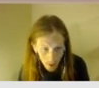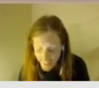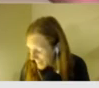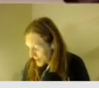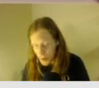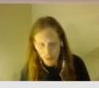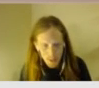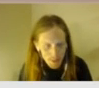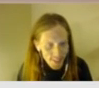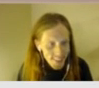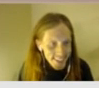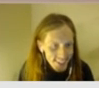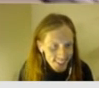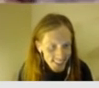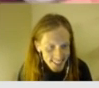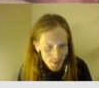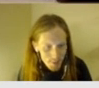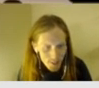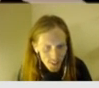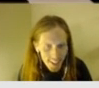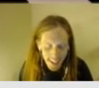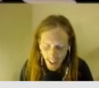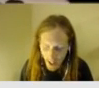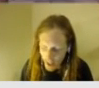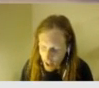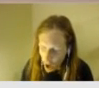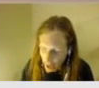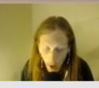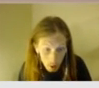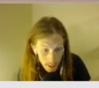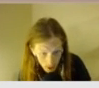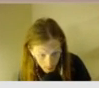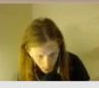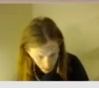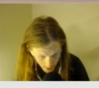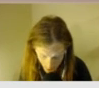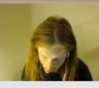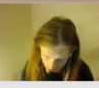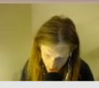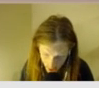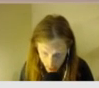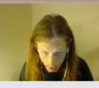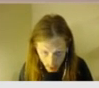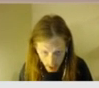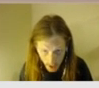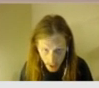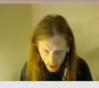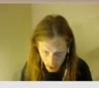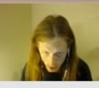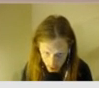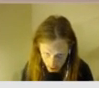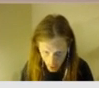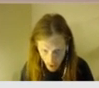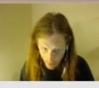else too. Oh no. Oh no. Oh no, this has been wonderful. I will link below to everybody watching to the gear that